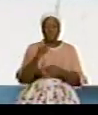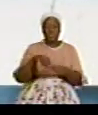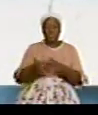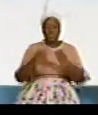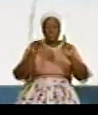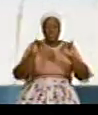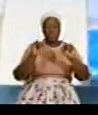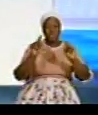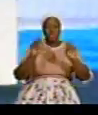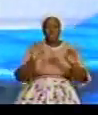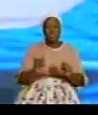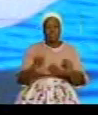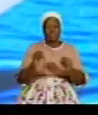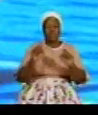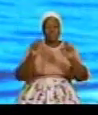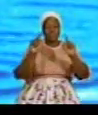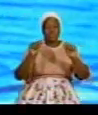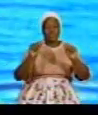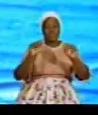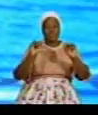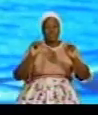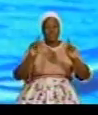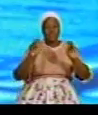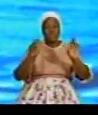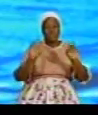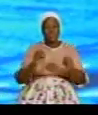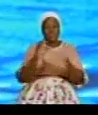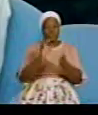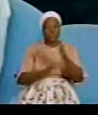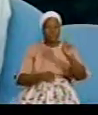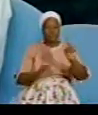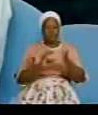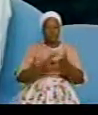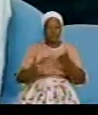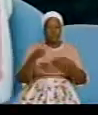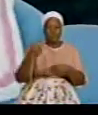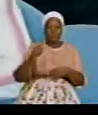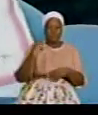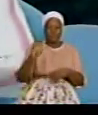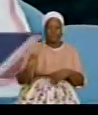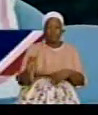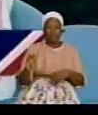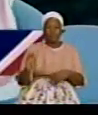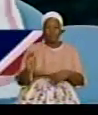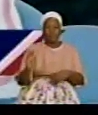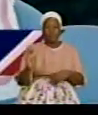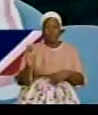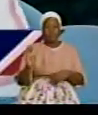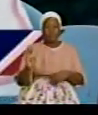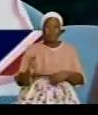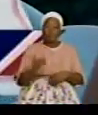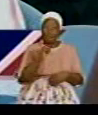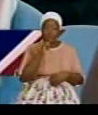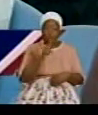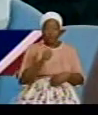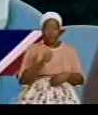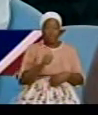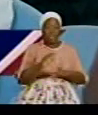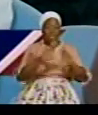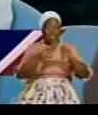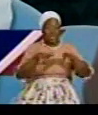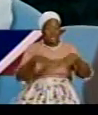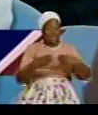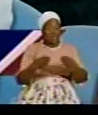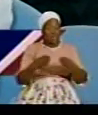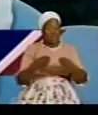chapter 1, I'm reading from verse 14. Titus chapter 1, we're looking at verse 14. Not giving heed